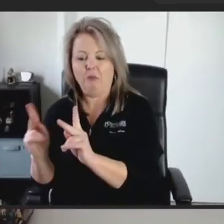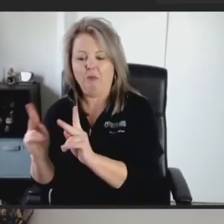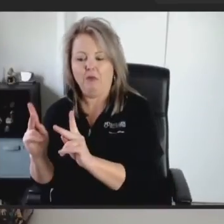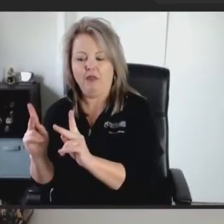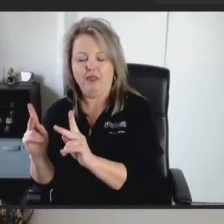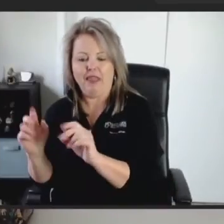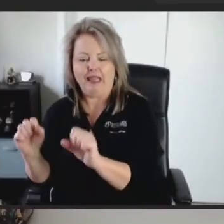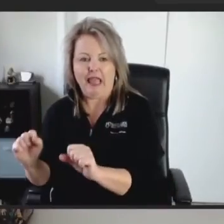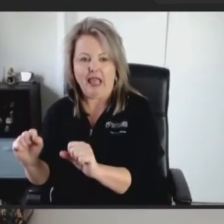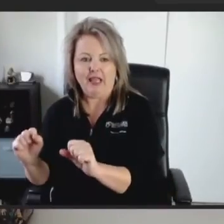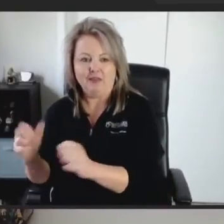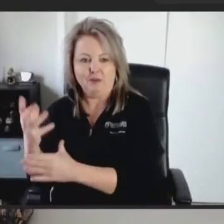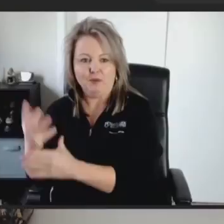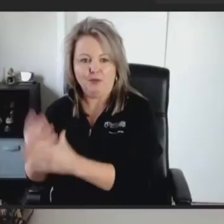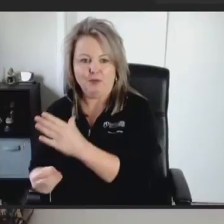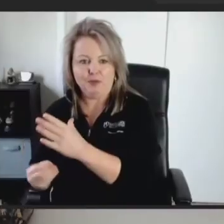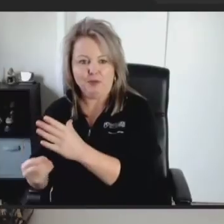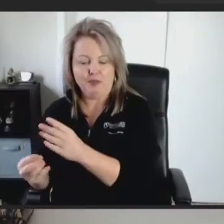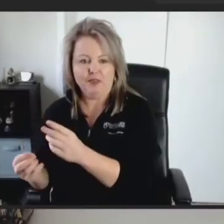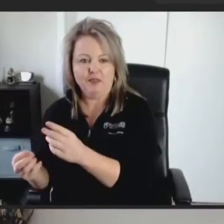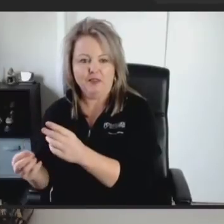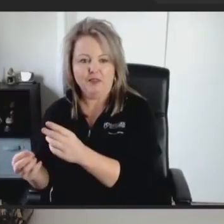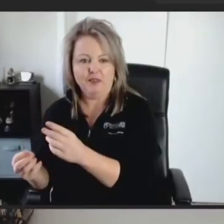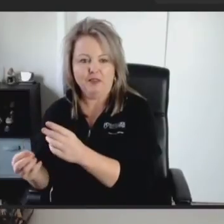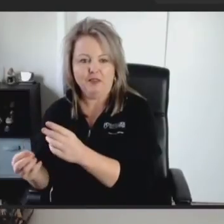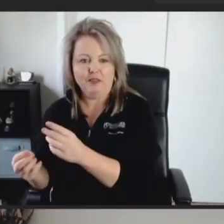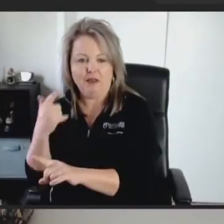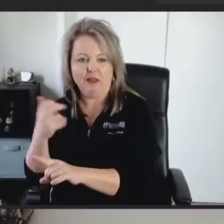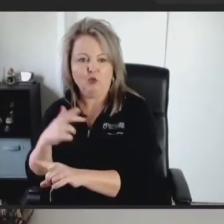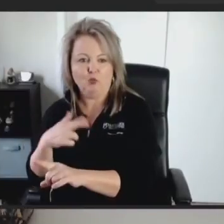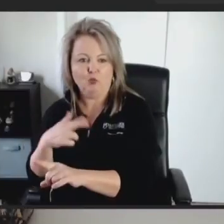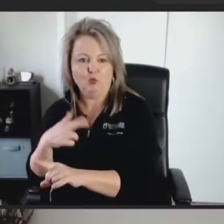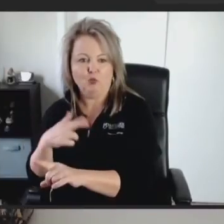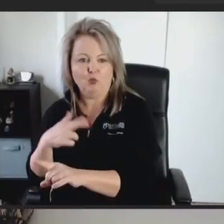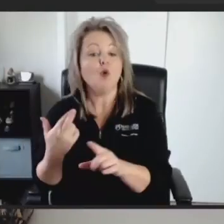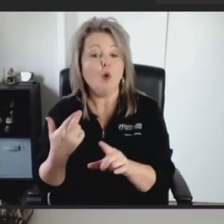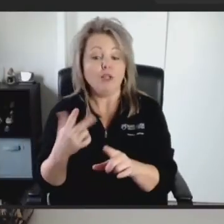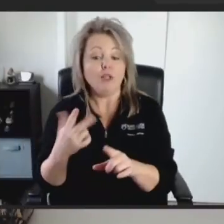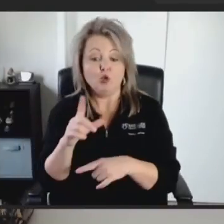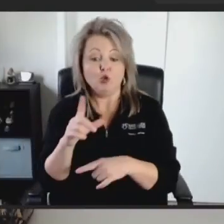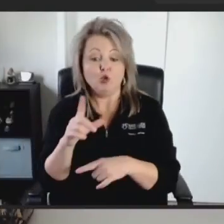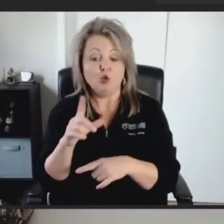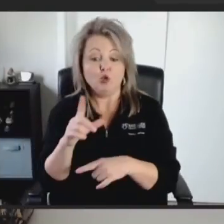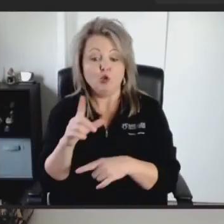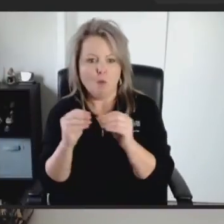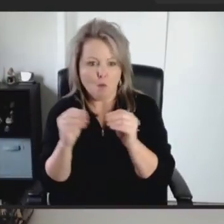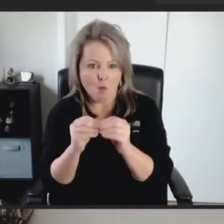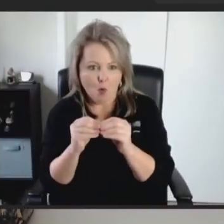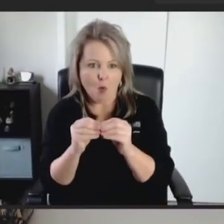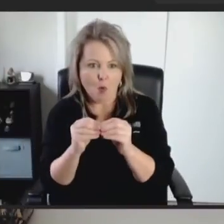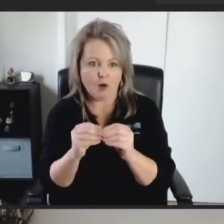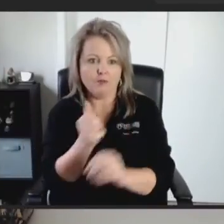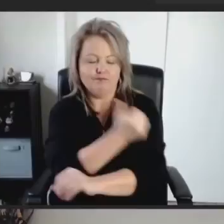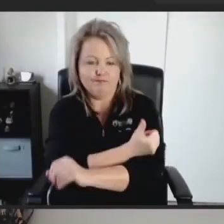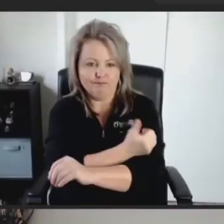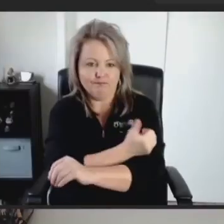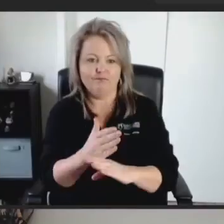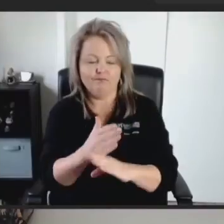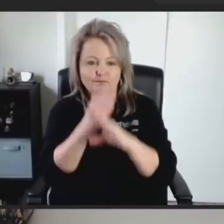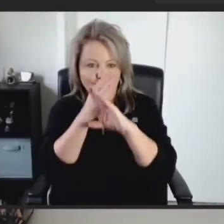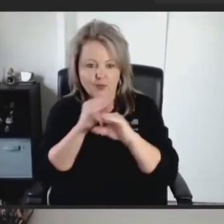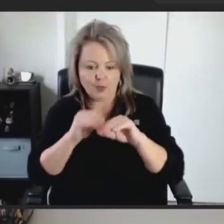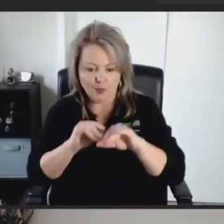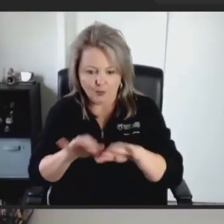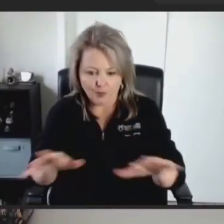hoping as 2021 rolls on, there will be more for everyone so that we can build herd immunity, hopefully, as the year goes on in